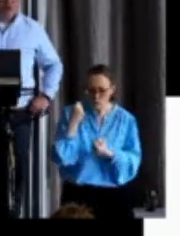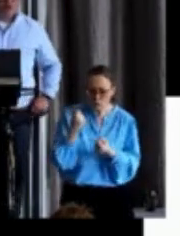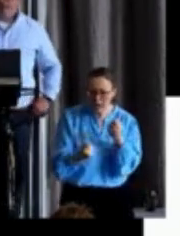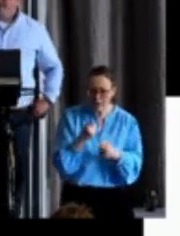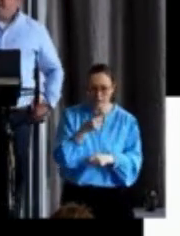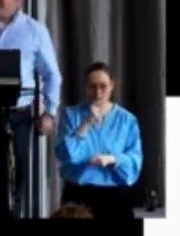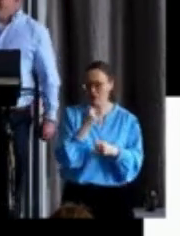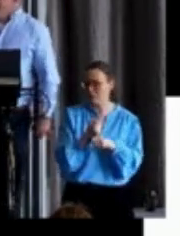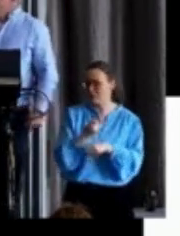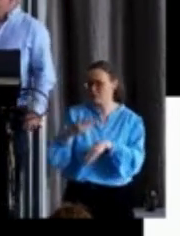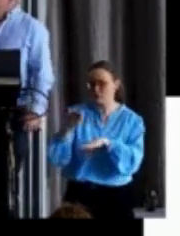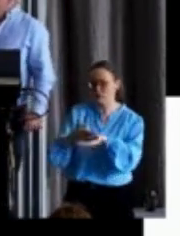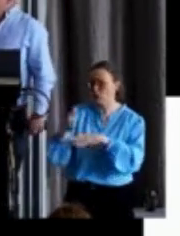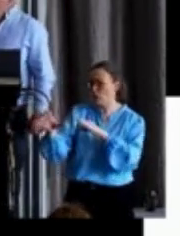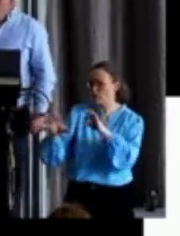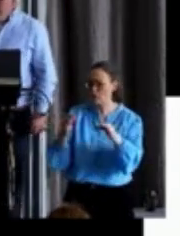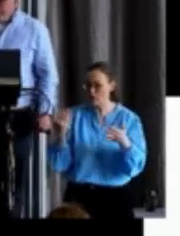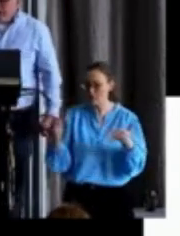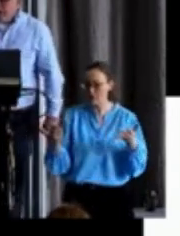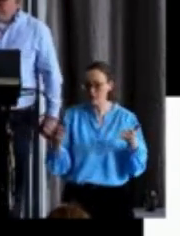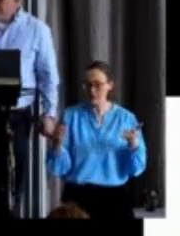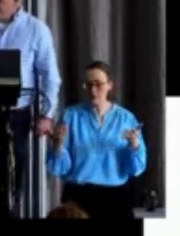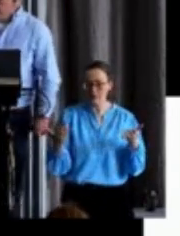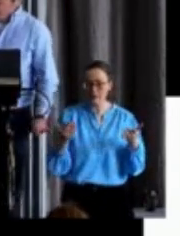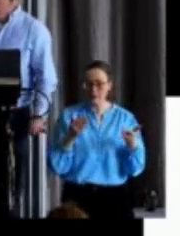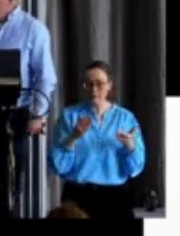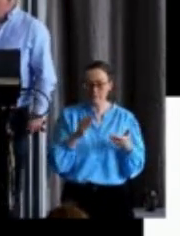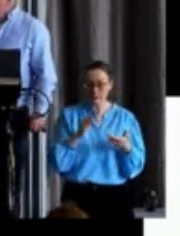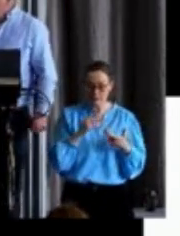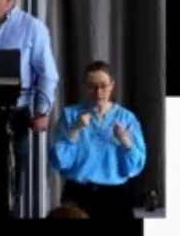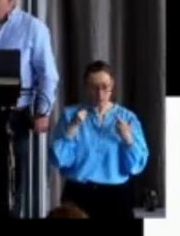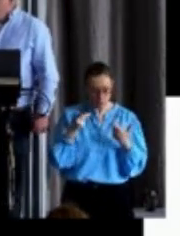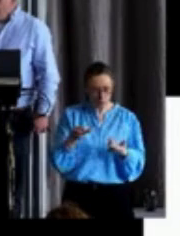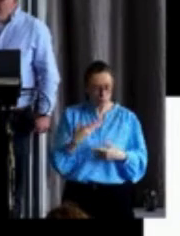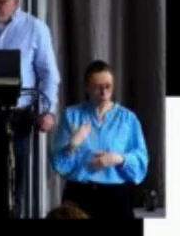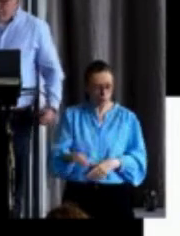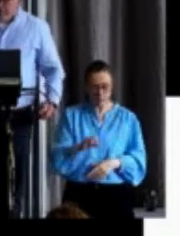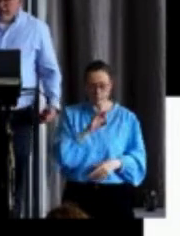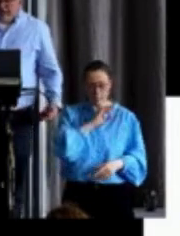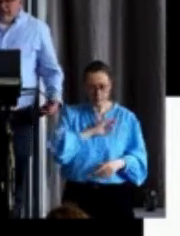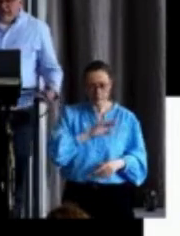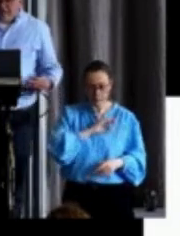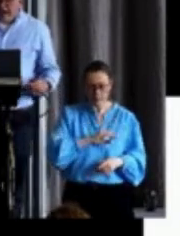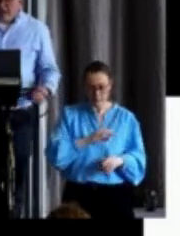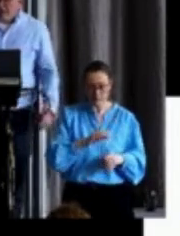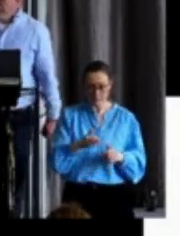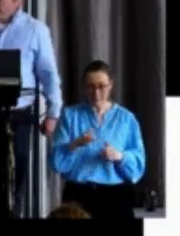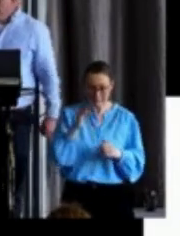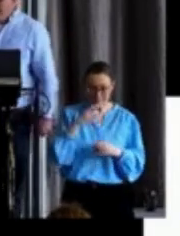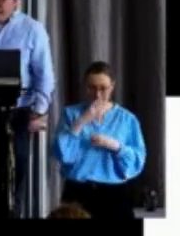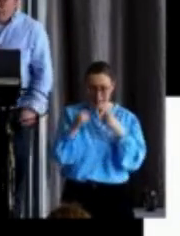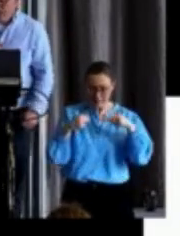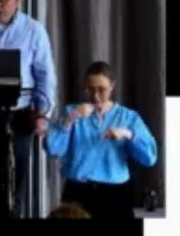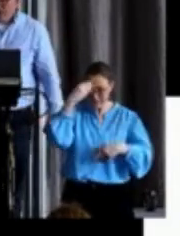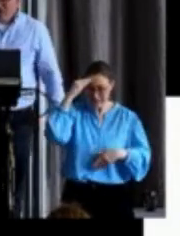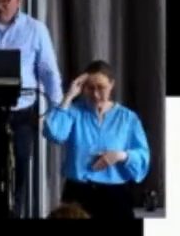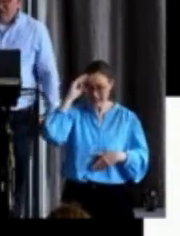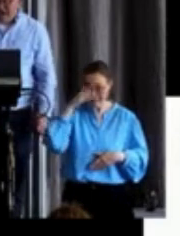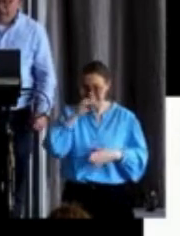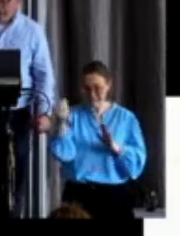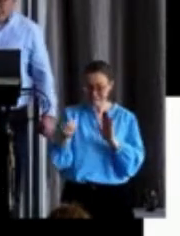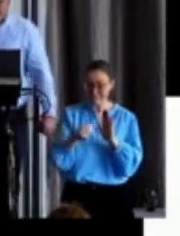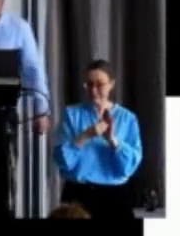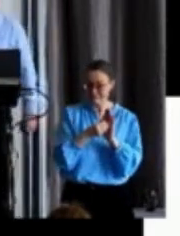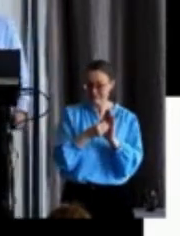about work choices. So it would be such an advantage if it happened in Ireland that we would see